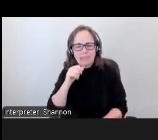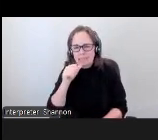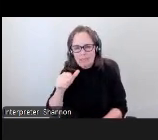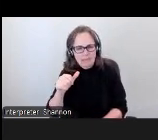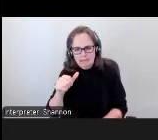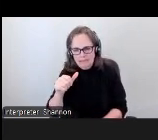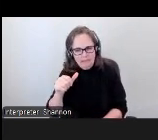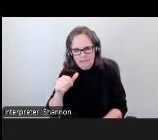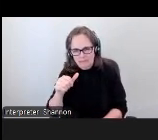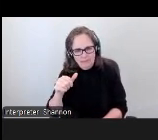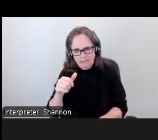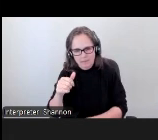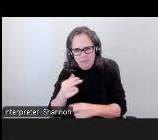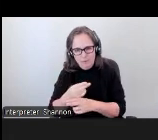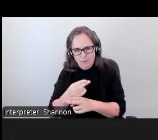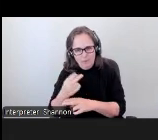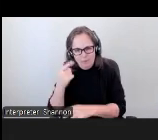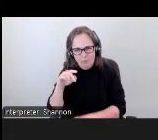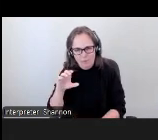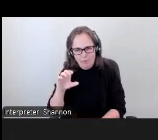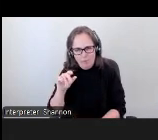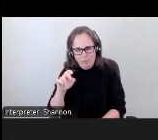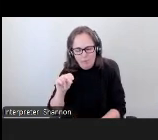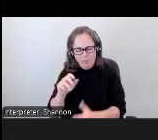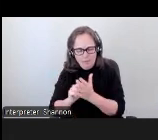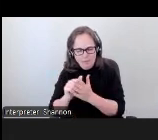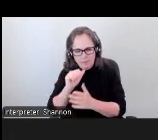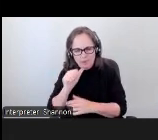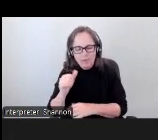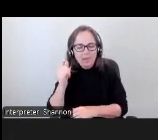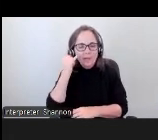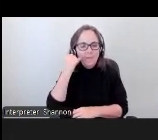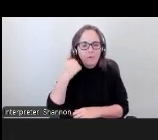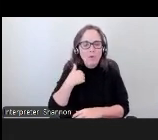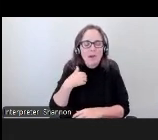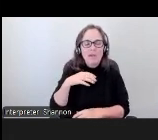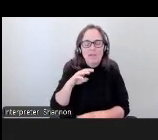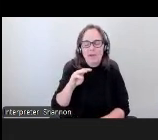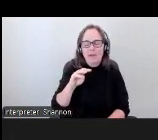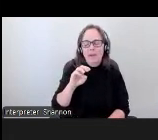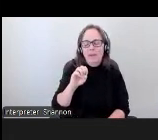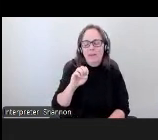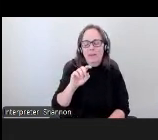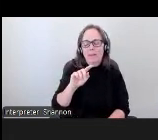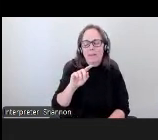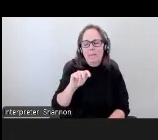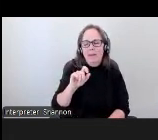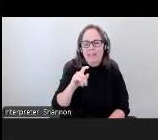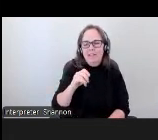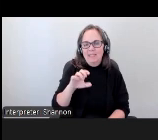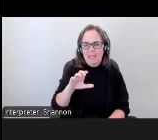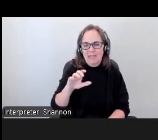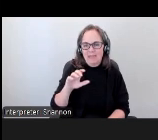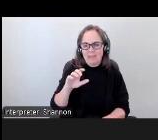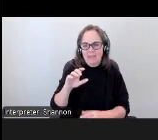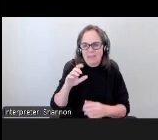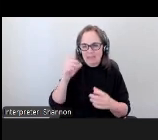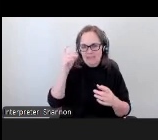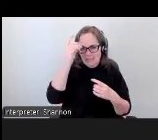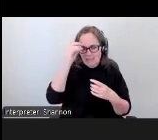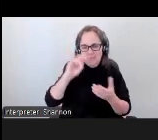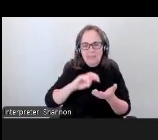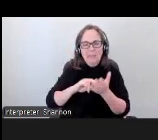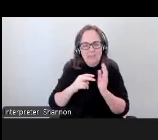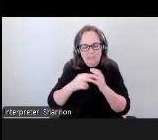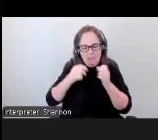in management of colon cancer. If you have a metastatic disease, meaning the tumor has spread across, then you get